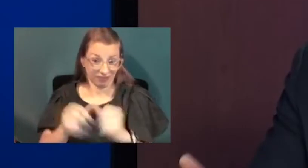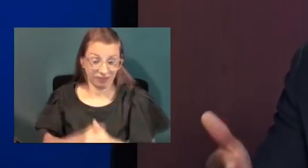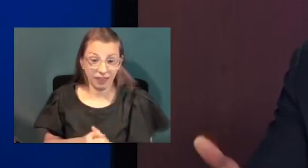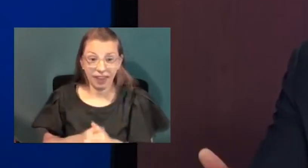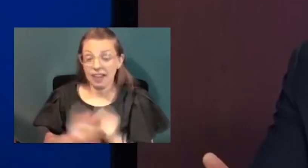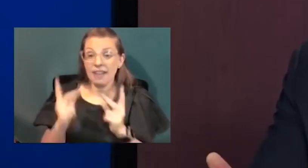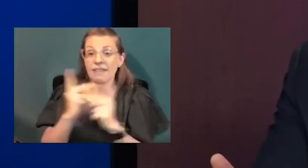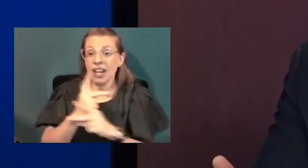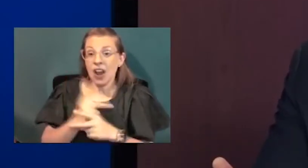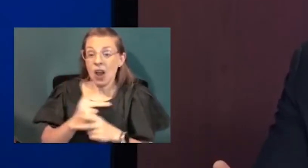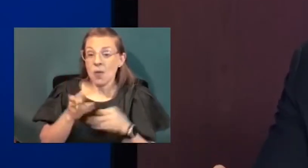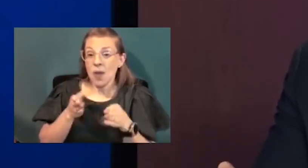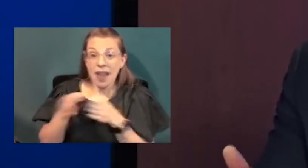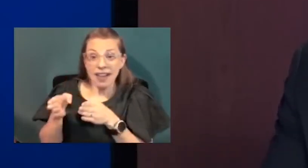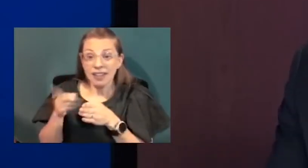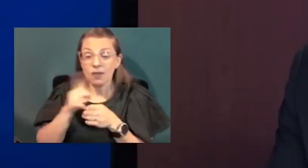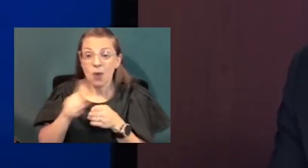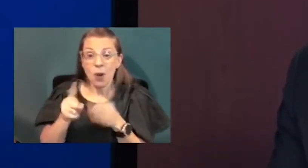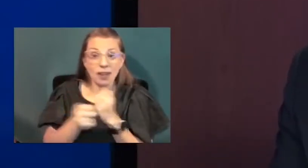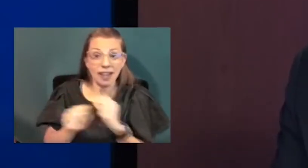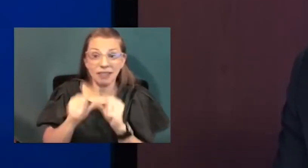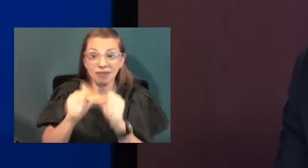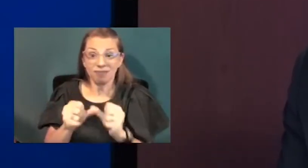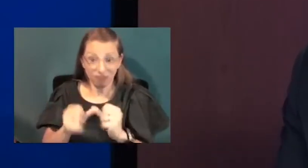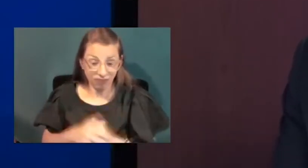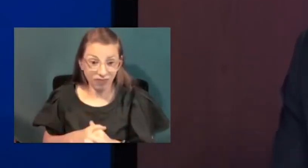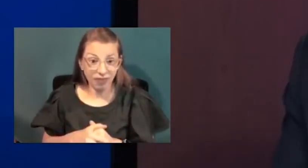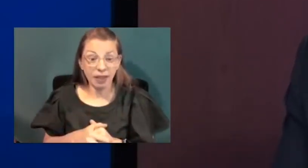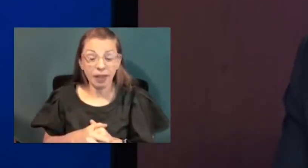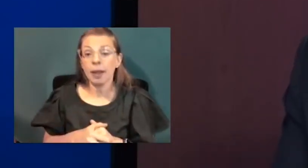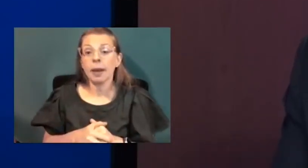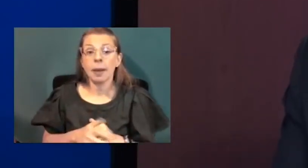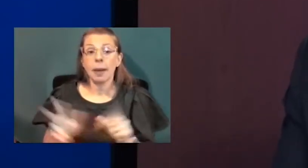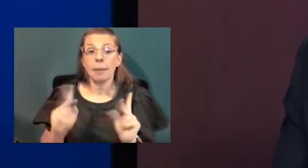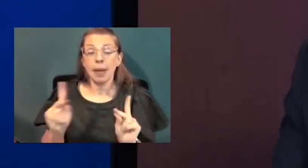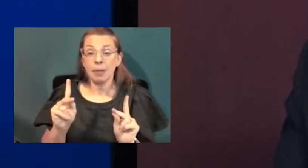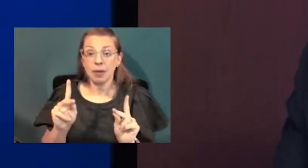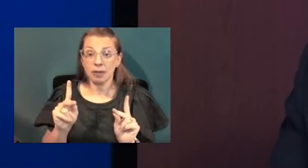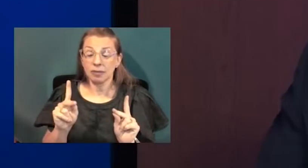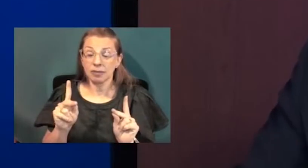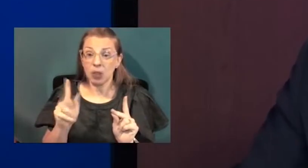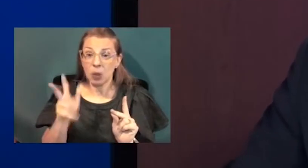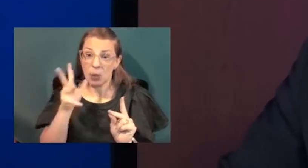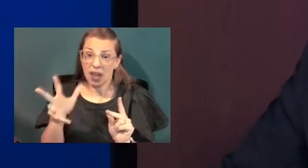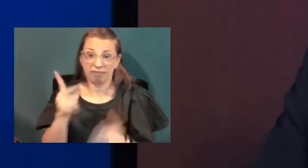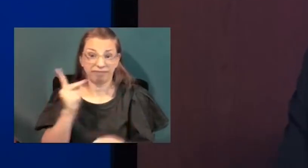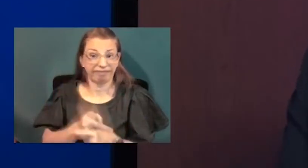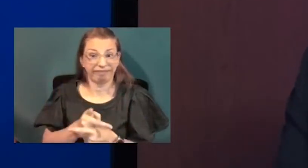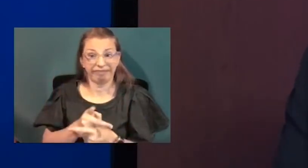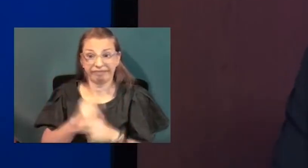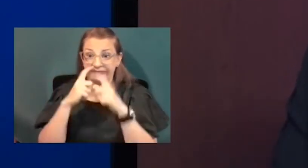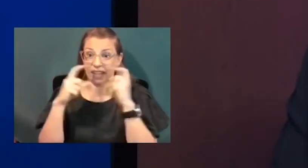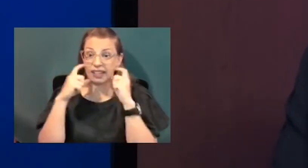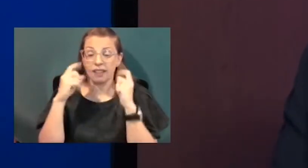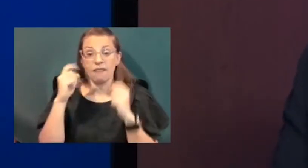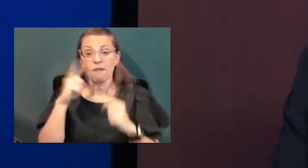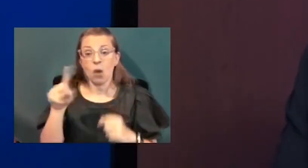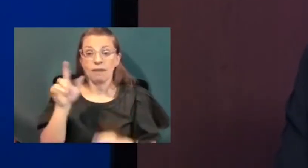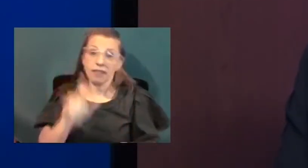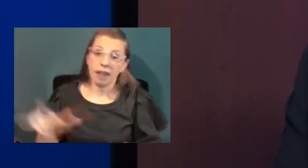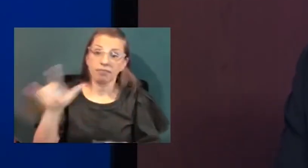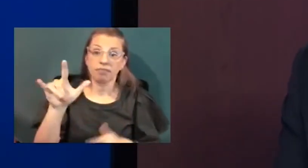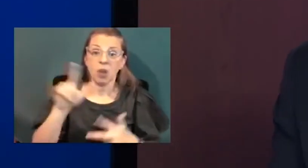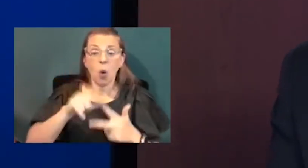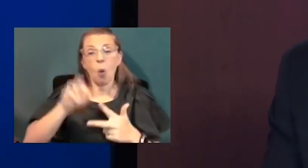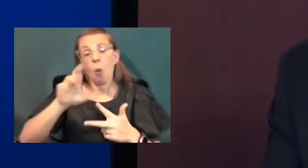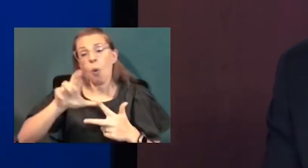safe. And one thing I've seen a lot of is that people will probably keep their masks around for when you're flying, or if you're on the train, or if you're on public